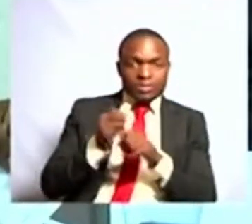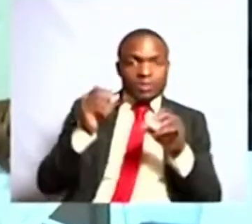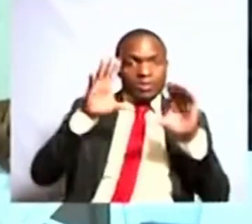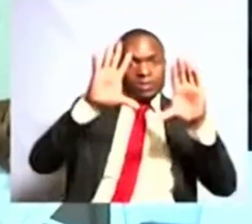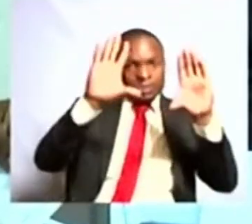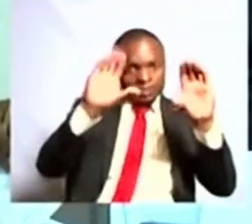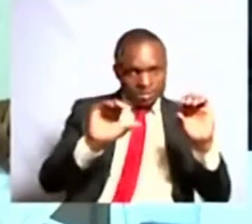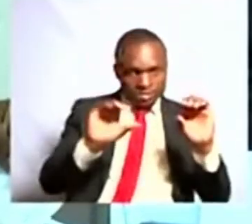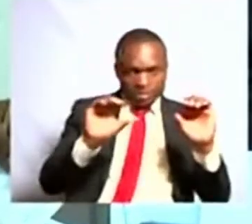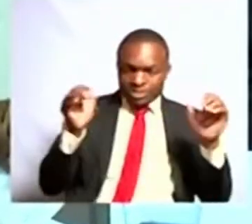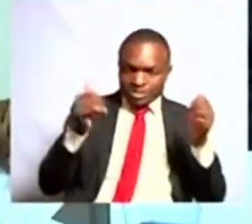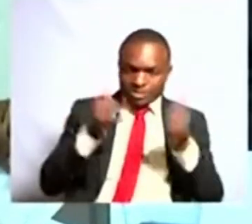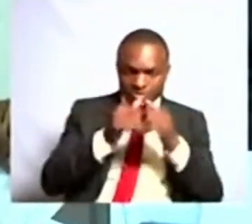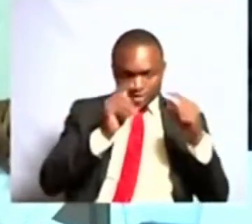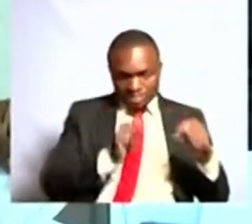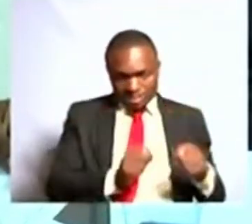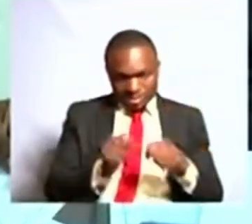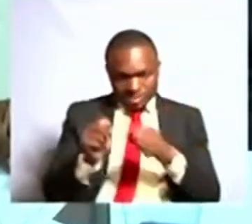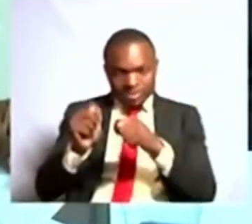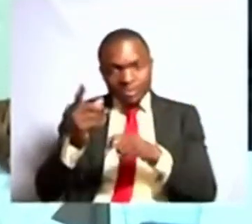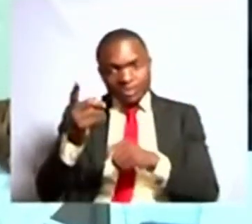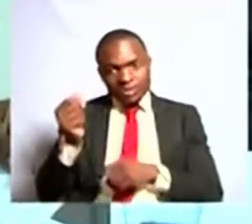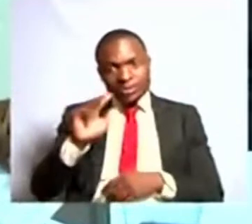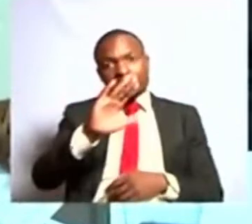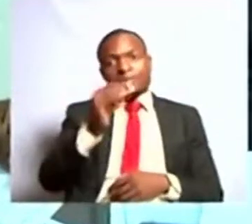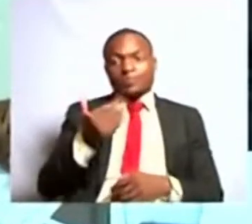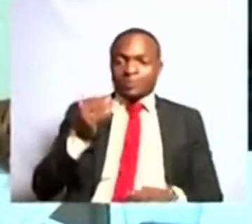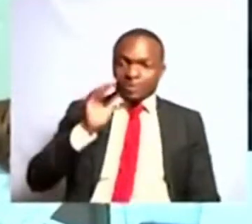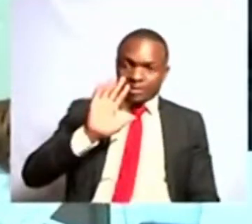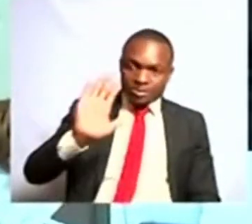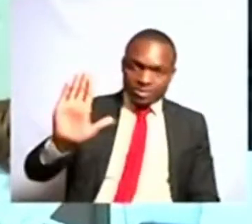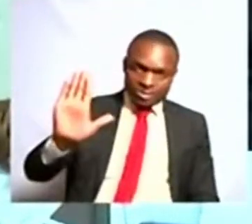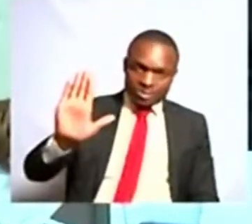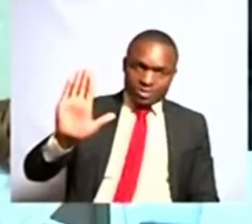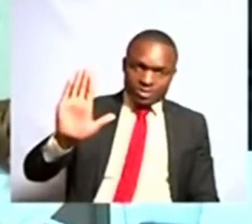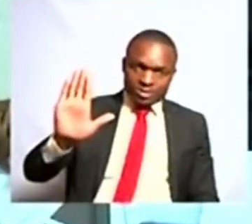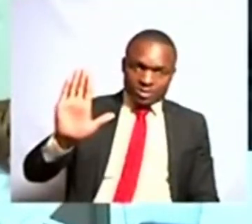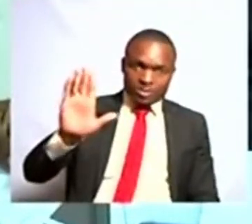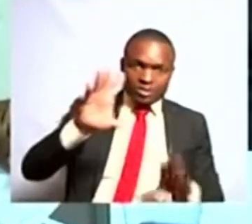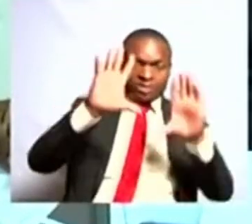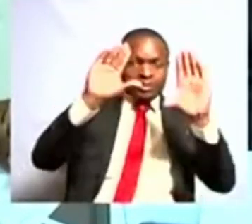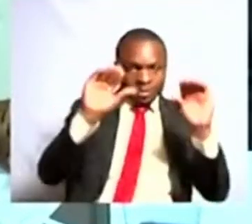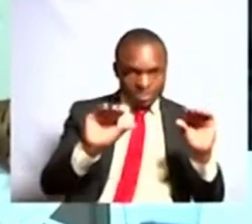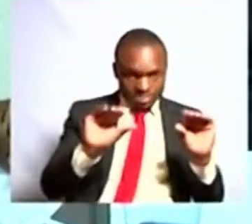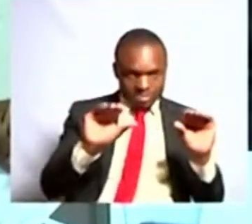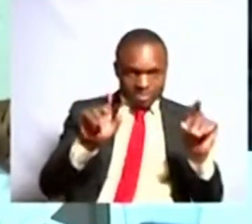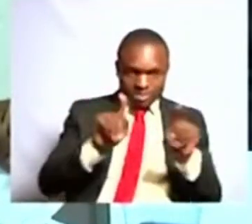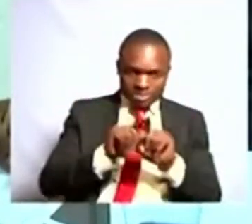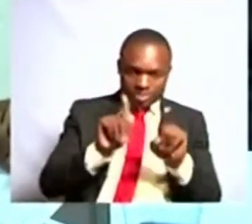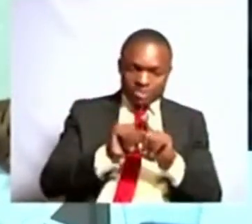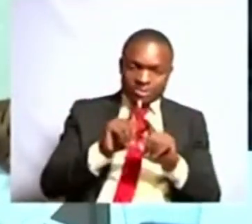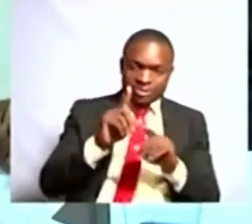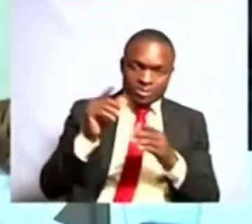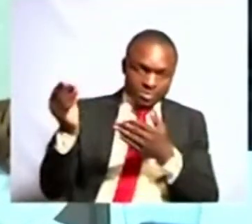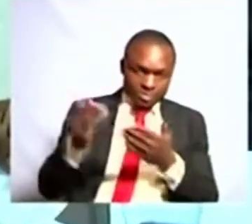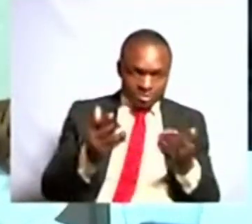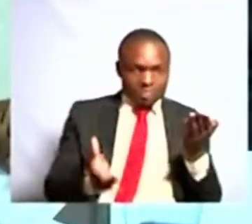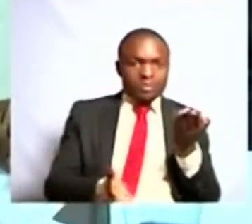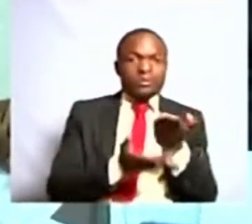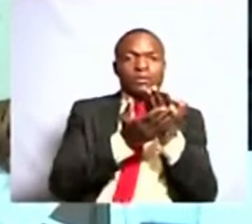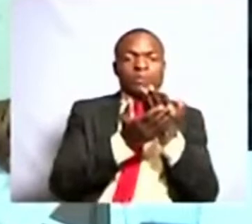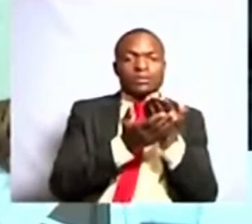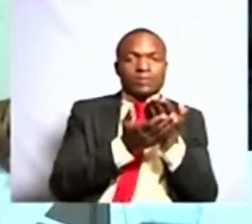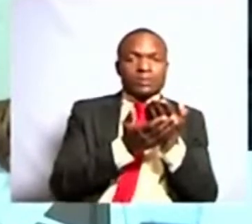transaction of transferring money back to your account, the same amount which came to our account. Attached are the copies